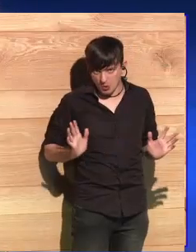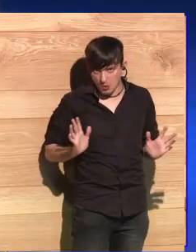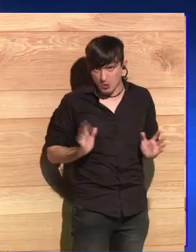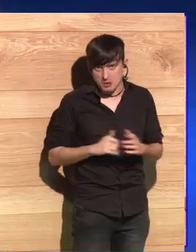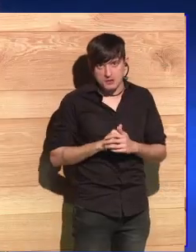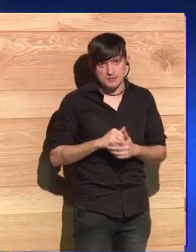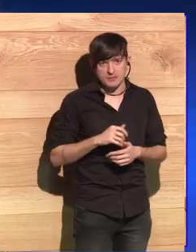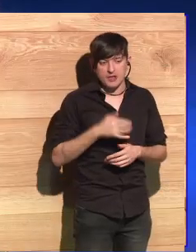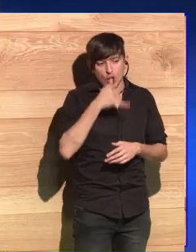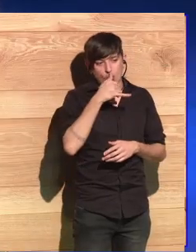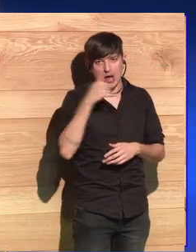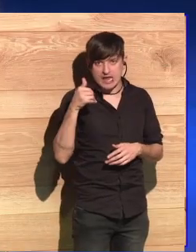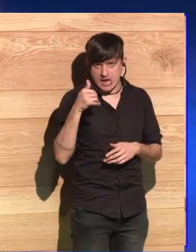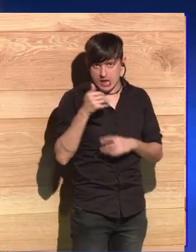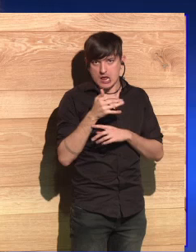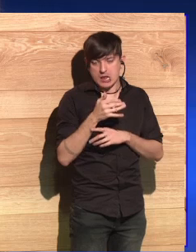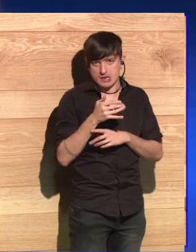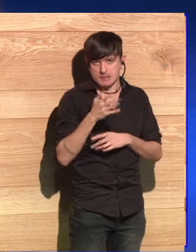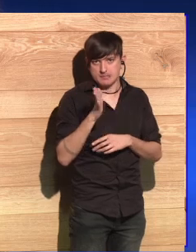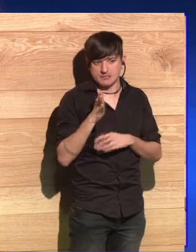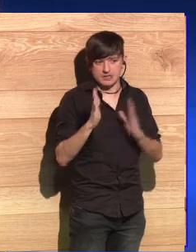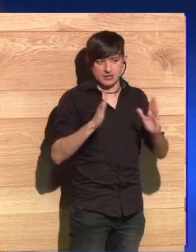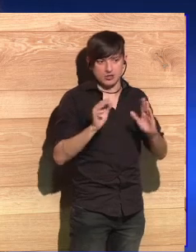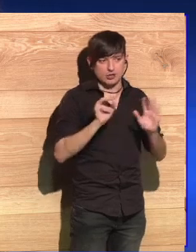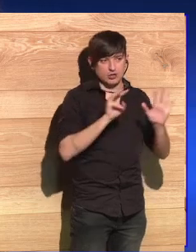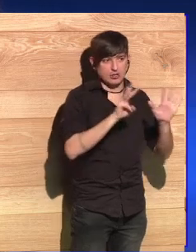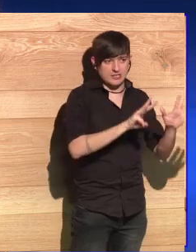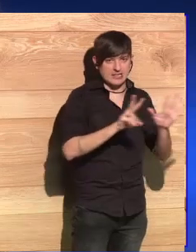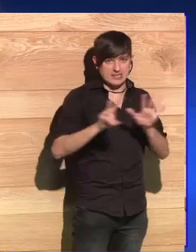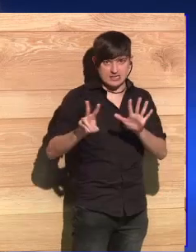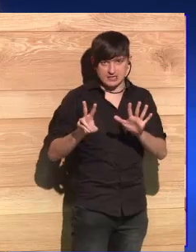1987. And by that time my habit was so bad that